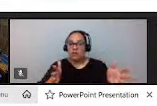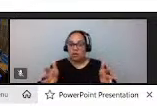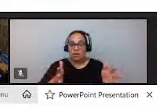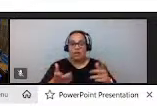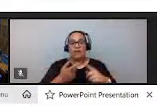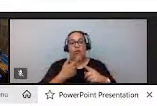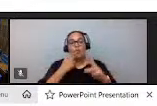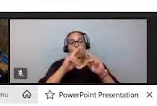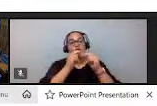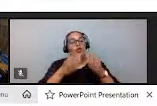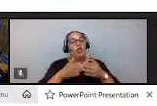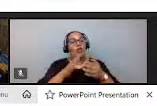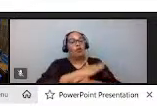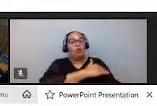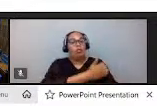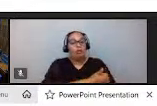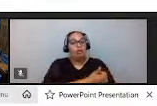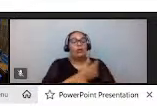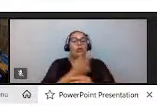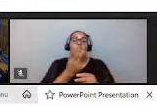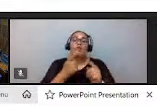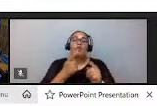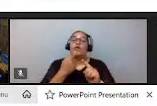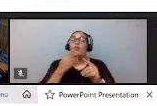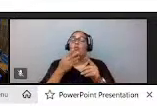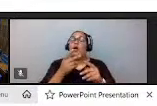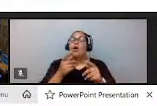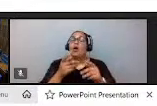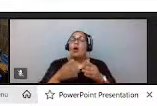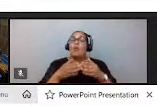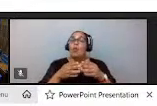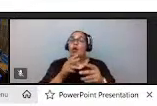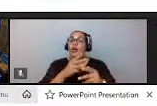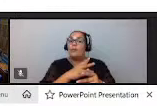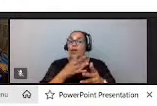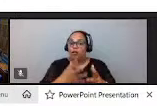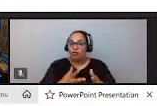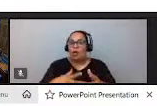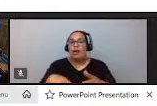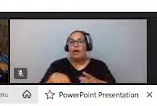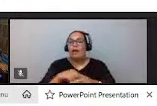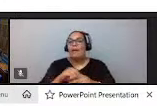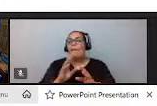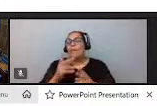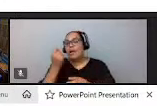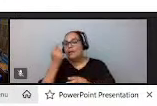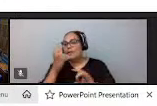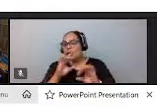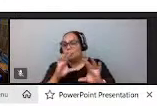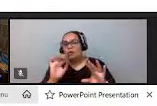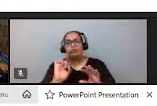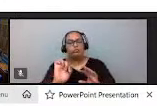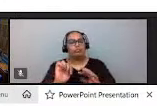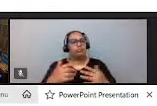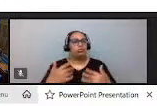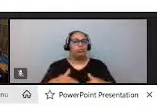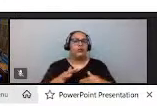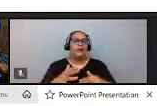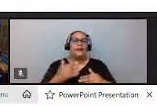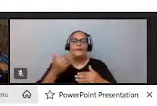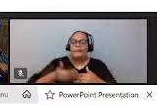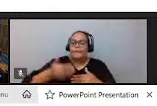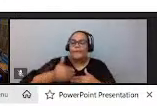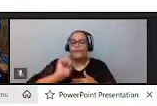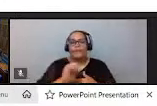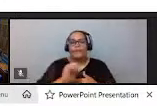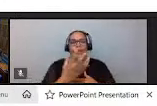by the national Ports Authority and more so over by the port manager um in regard to just understanding the the trends that